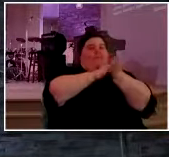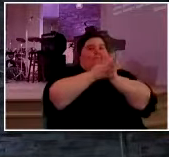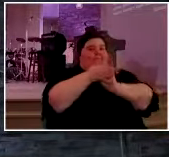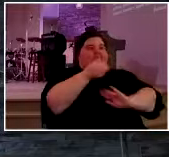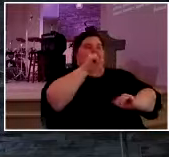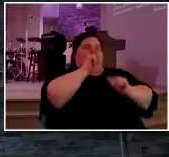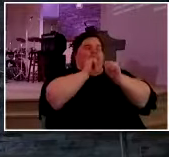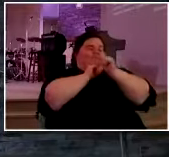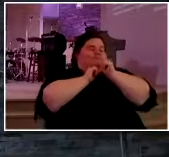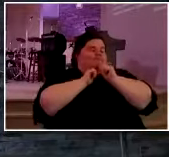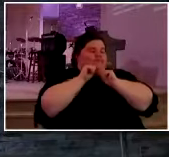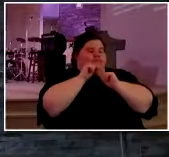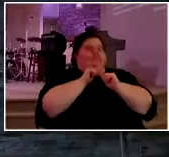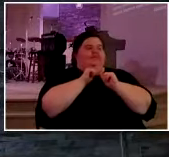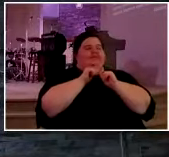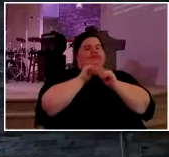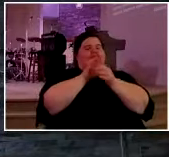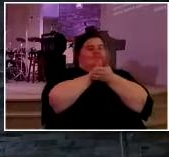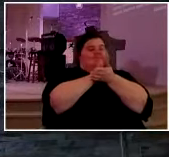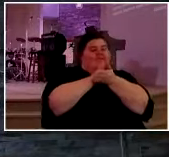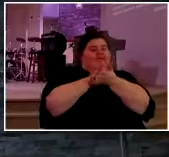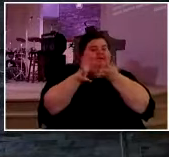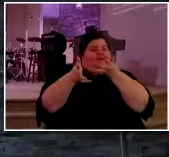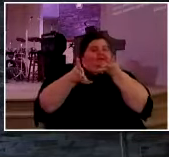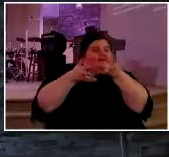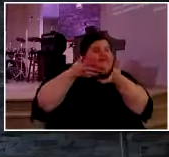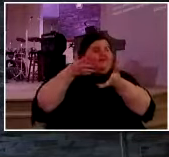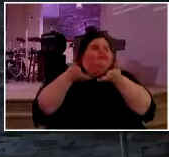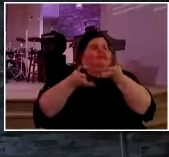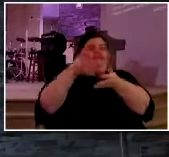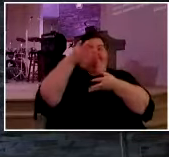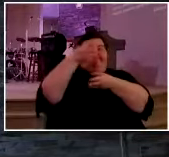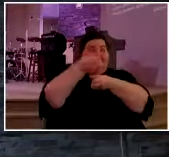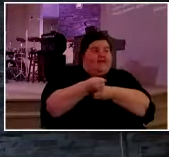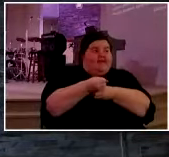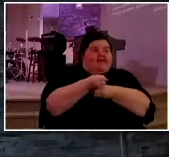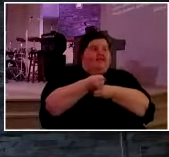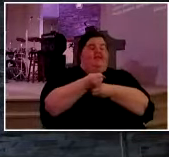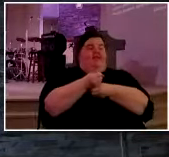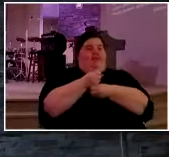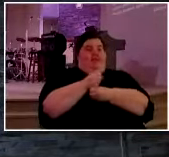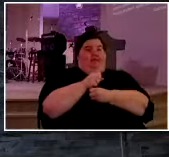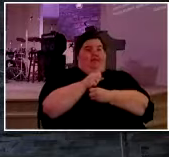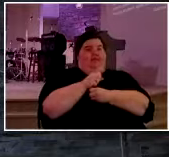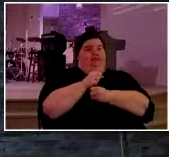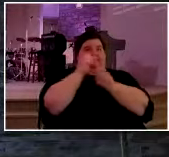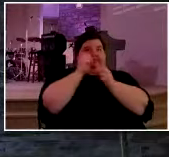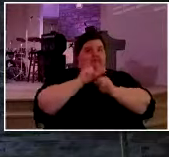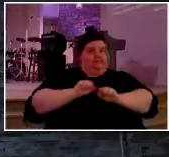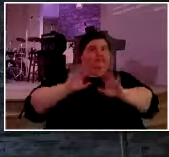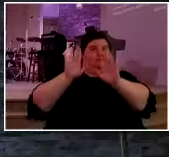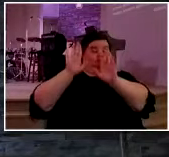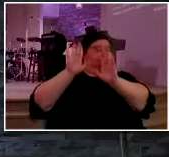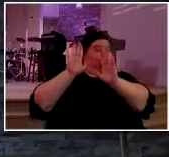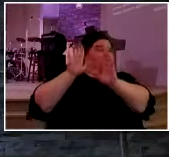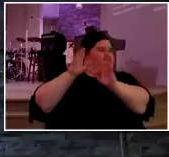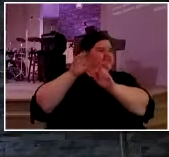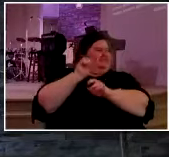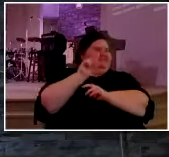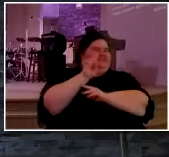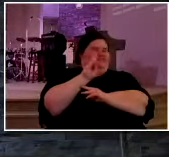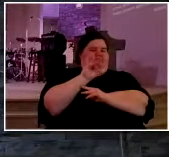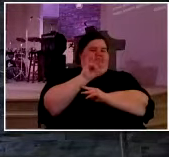long-suffering and gentleness and goodness and faith and meekness and temperance. Against such there is